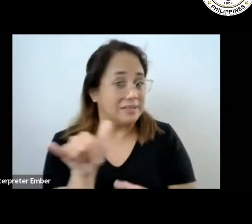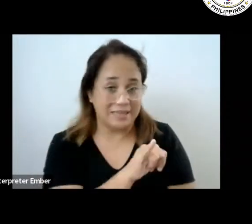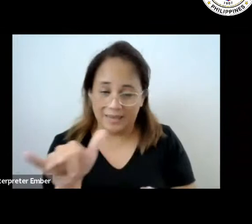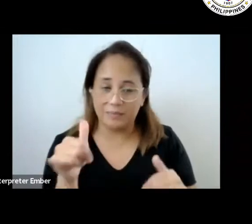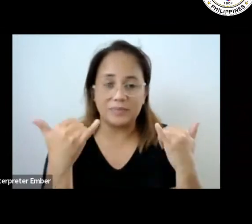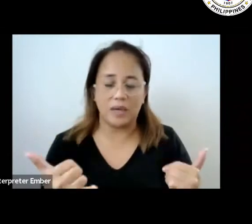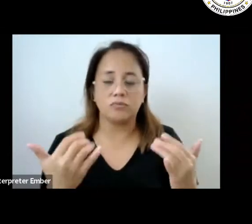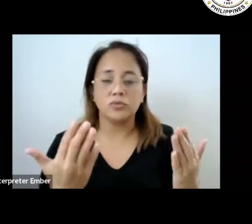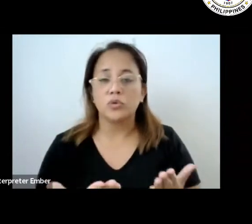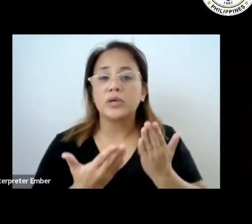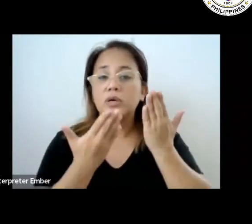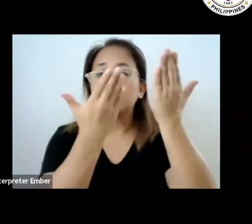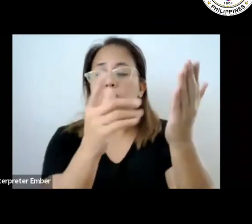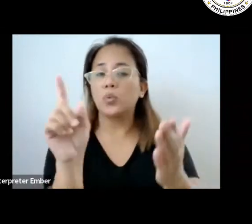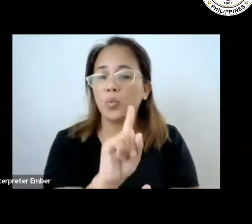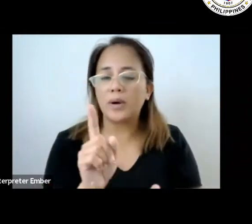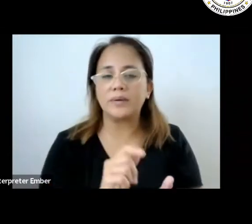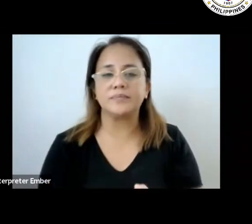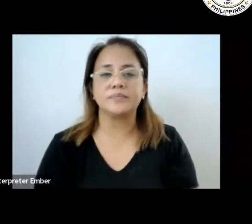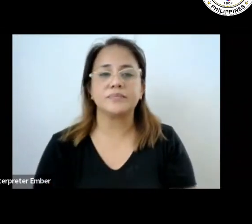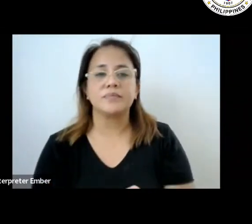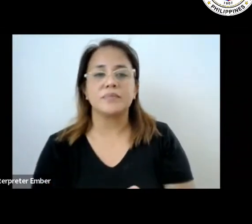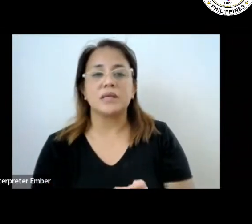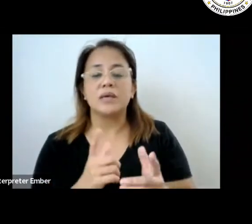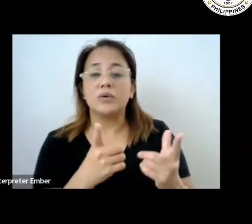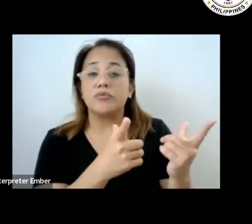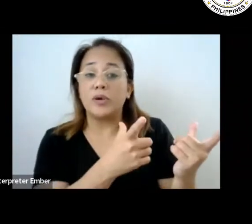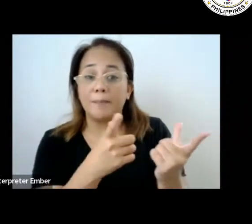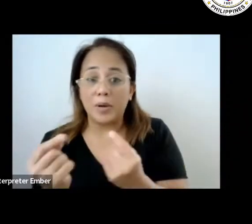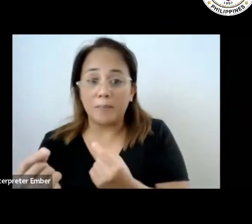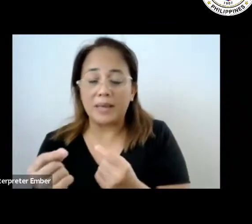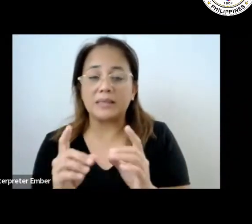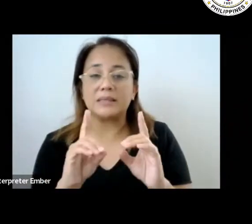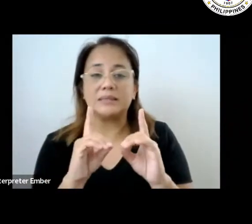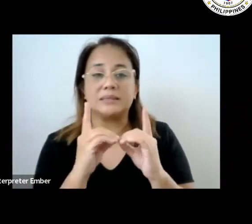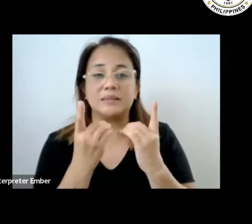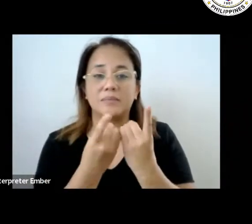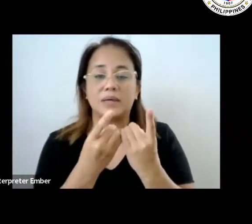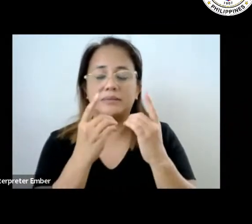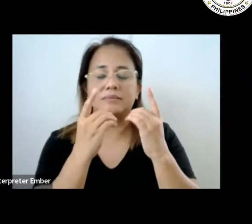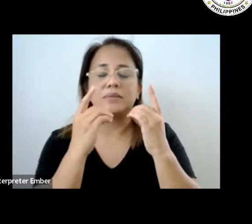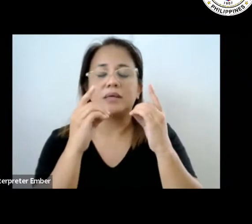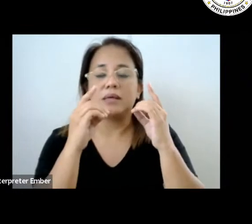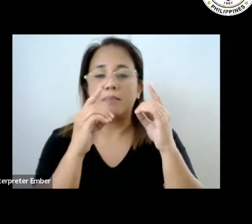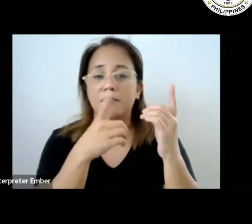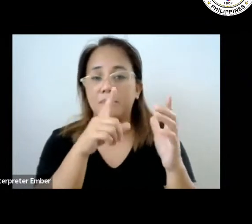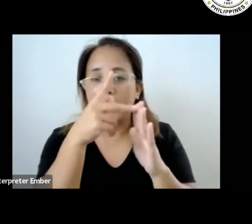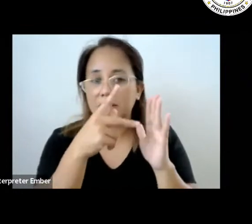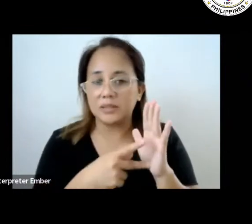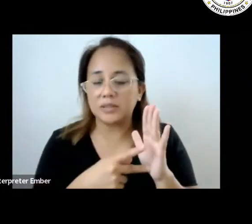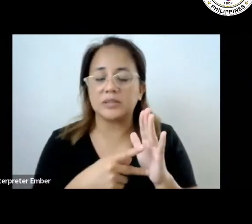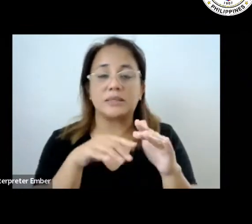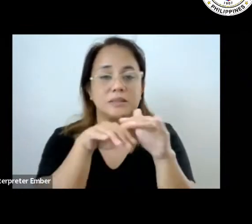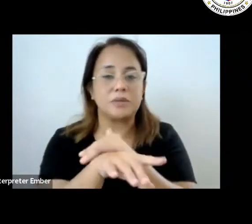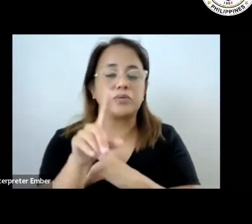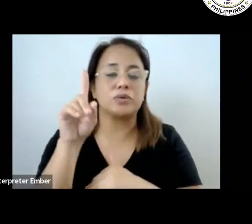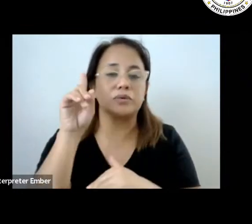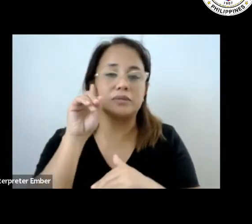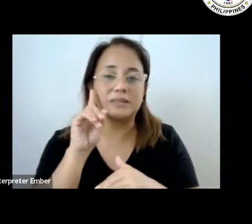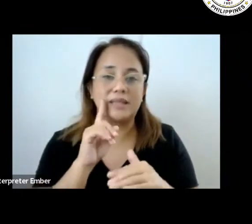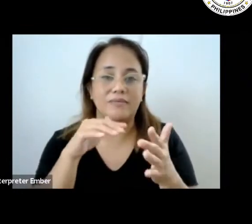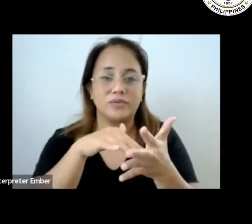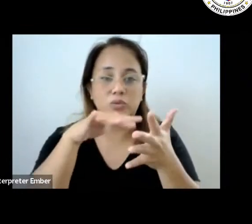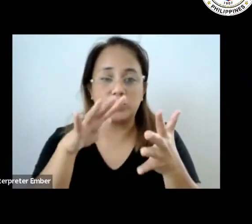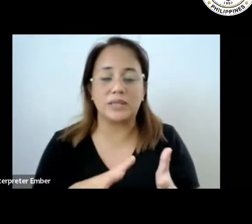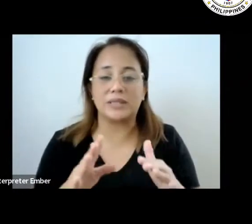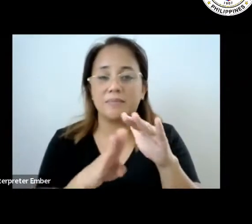Recommendation: issue and implement a deaf ed policy on accessibility for deaf learners in basic